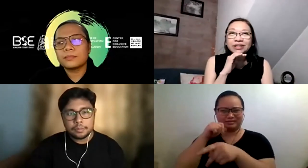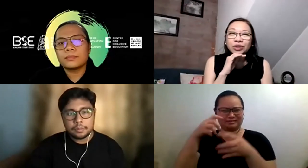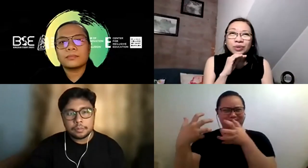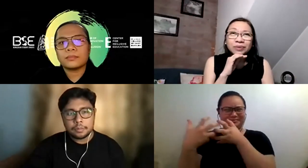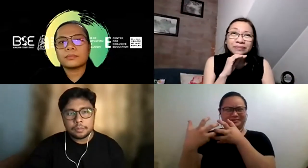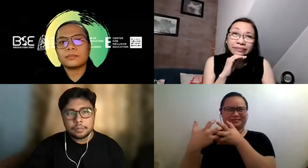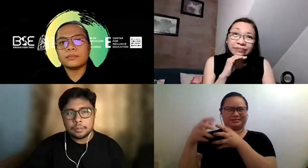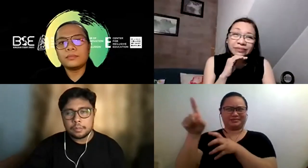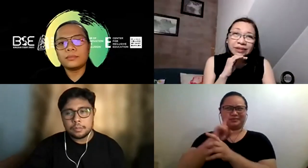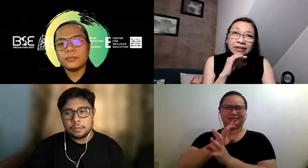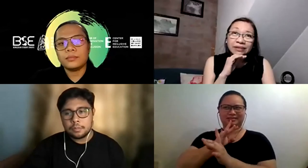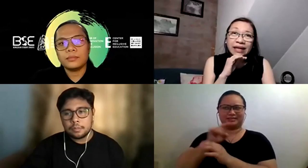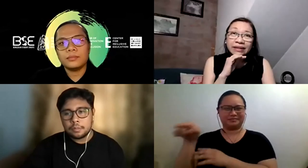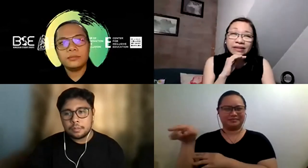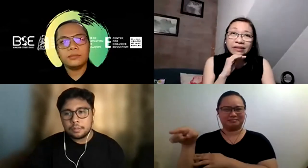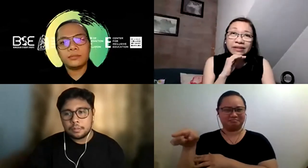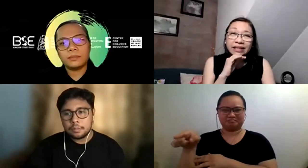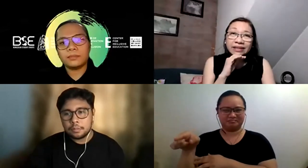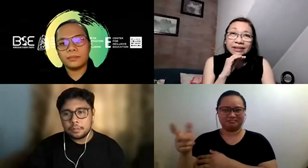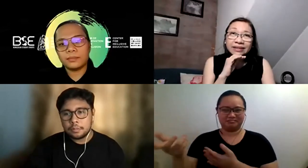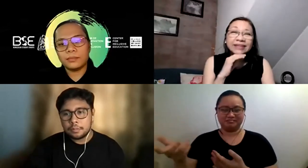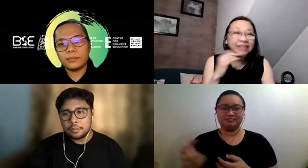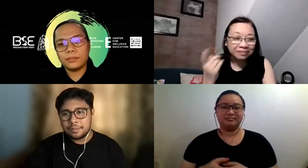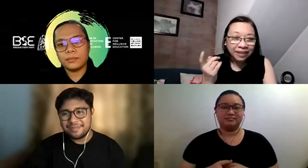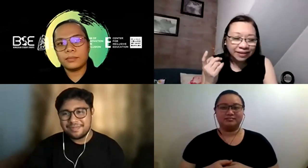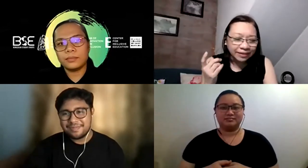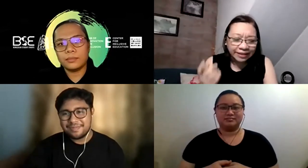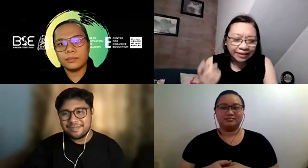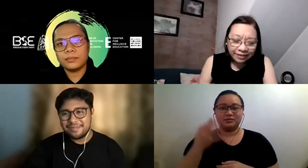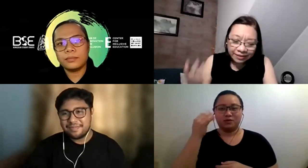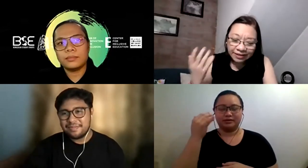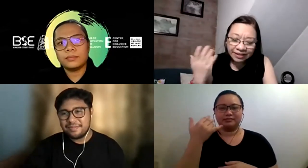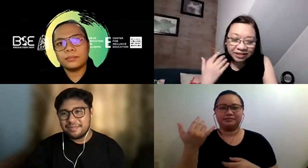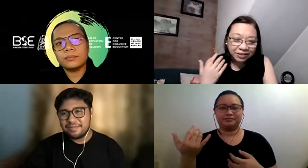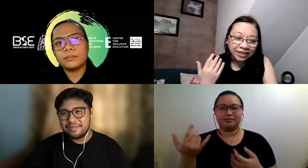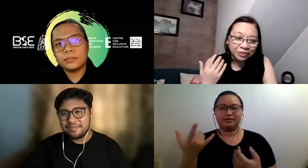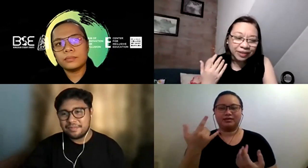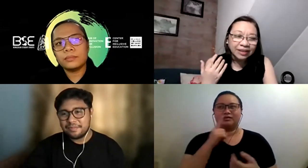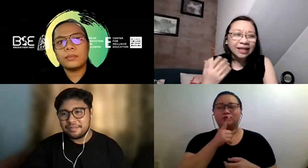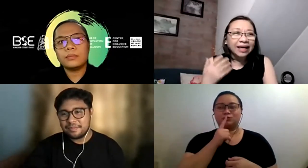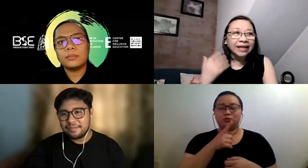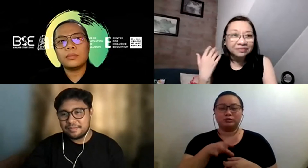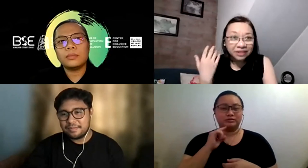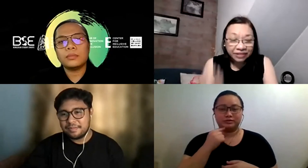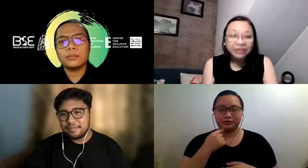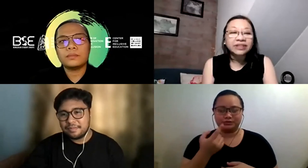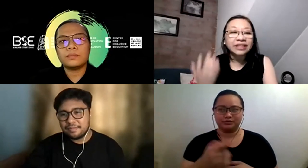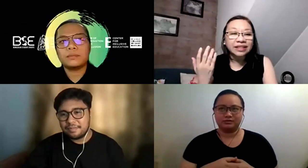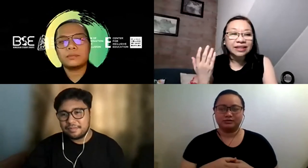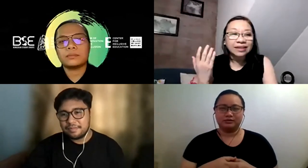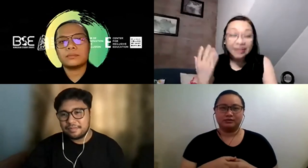so, rather than, kasi syempre, like, seriously, when I have